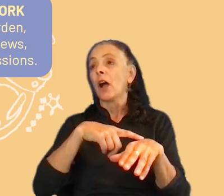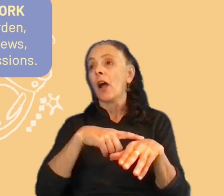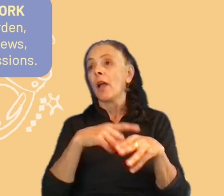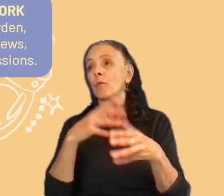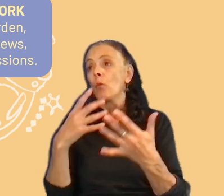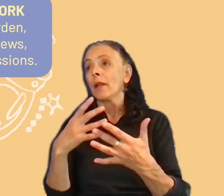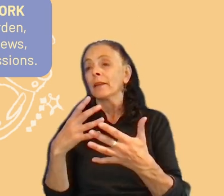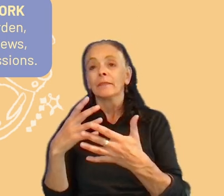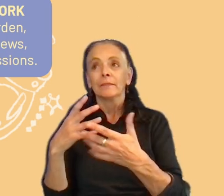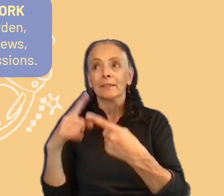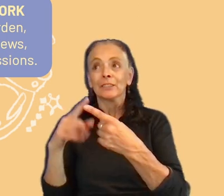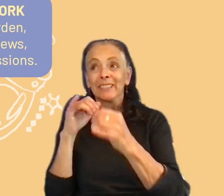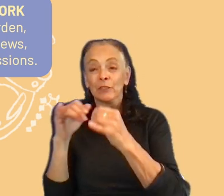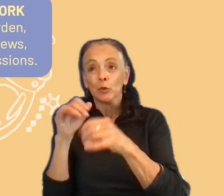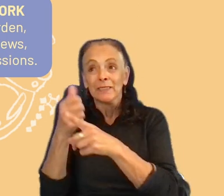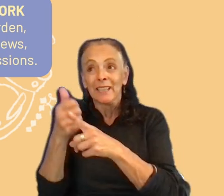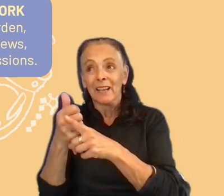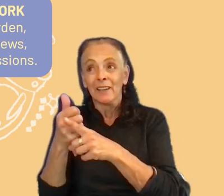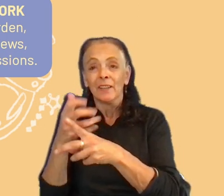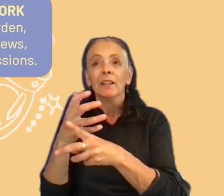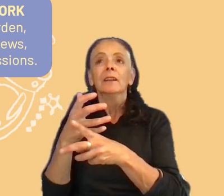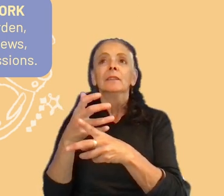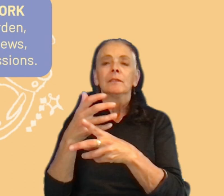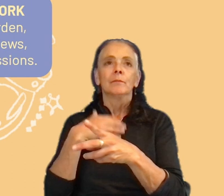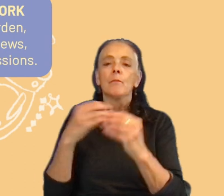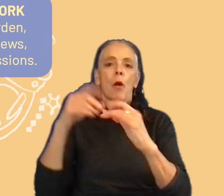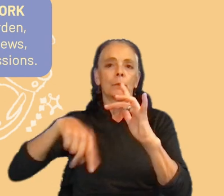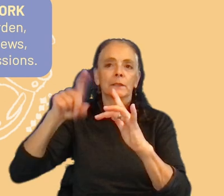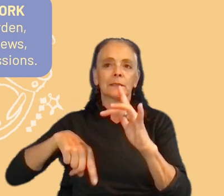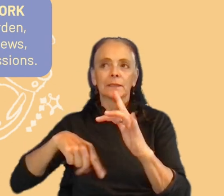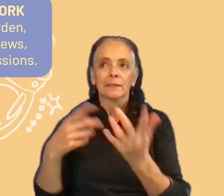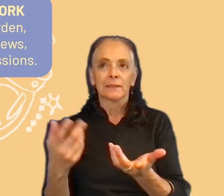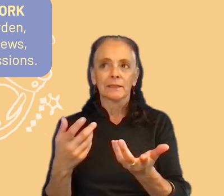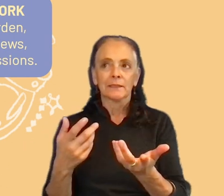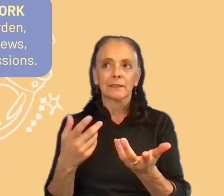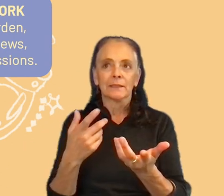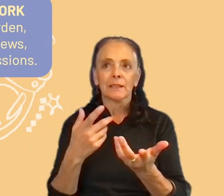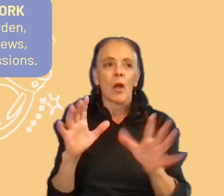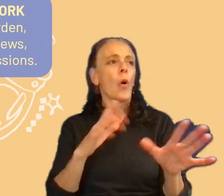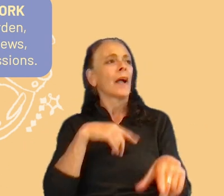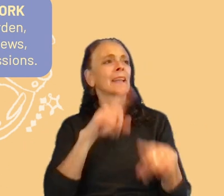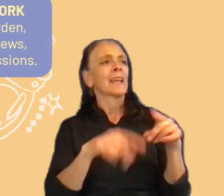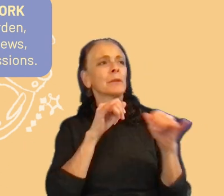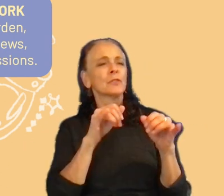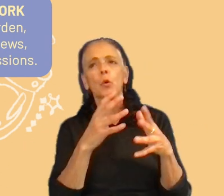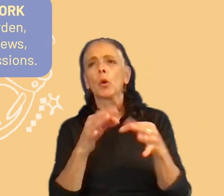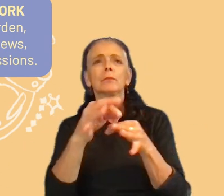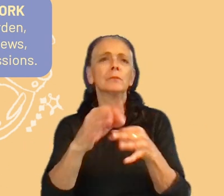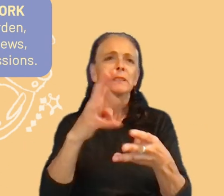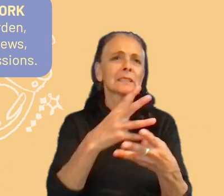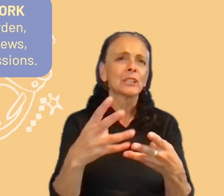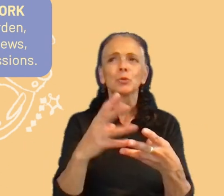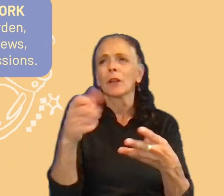couldn't say yes to us so that oh no i cannot be interviewed today how can we schedule another time